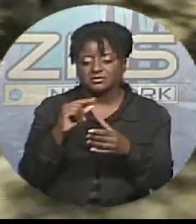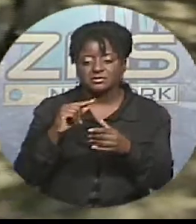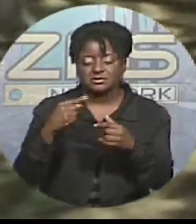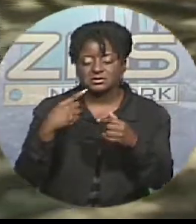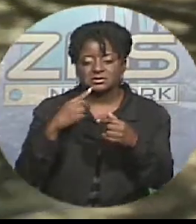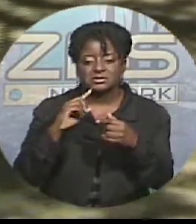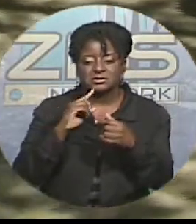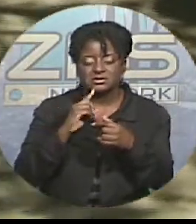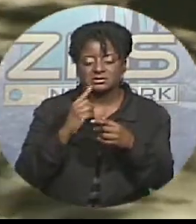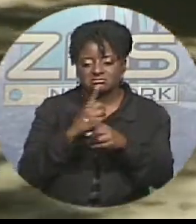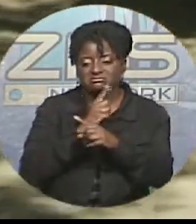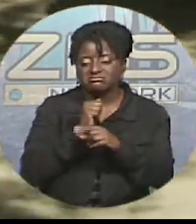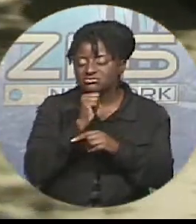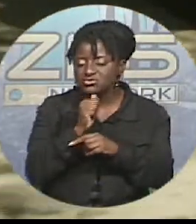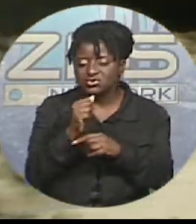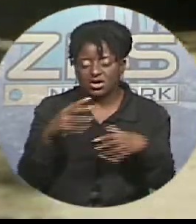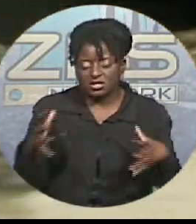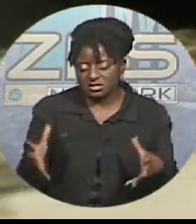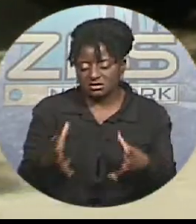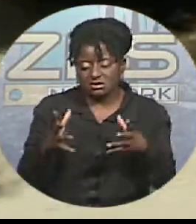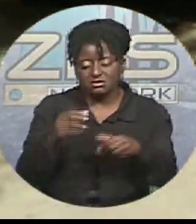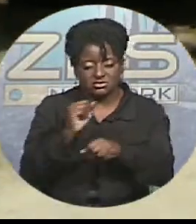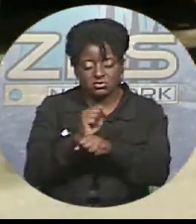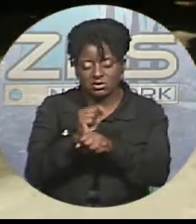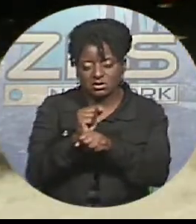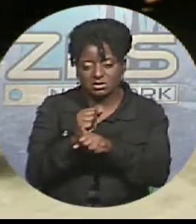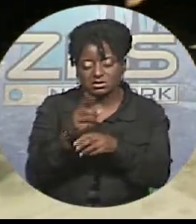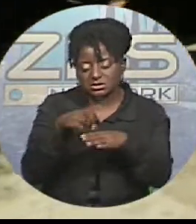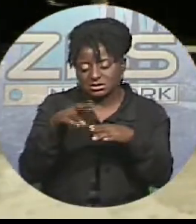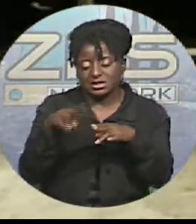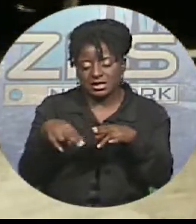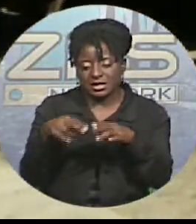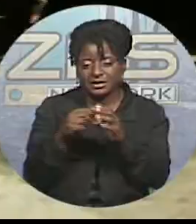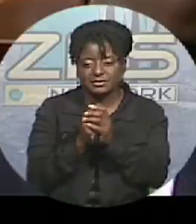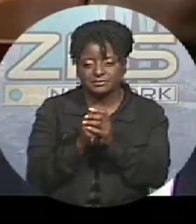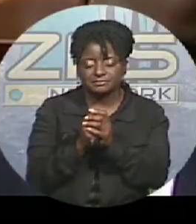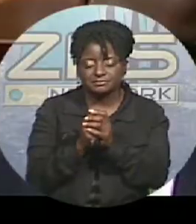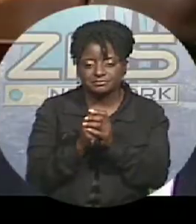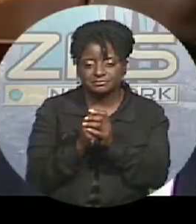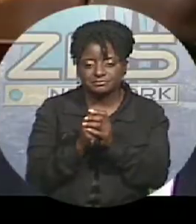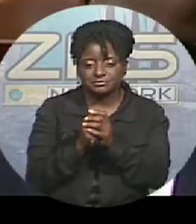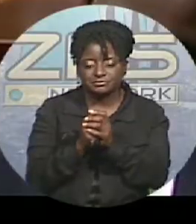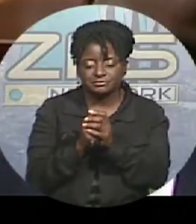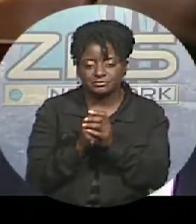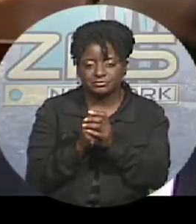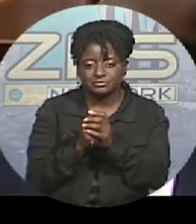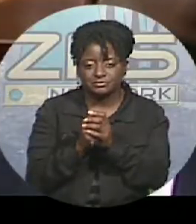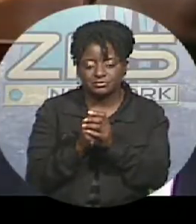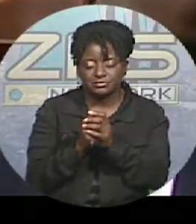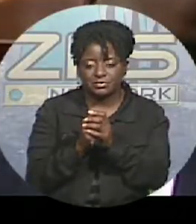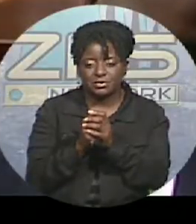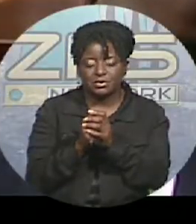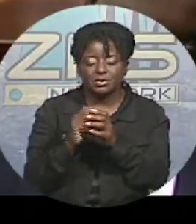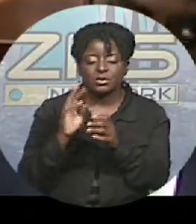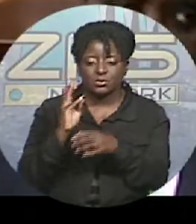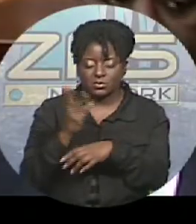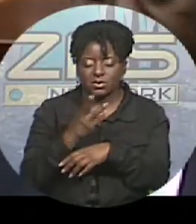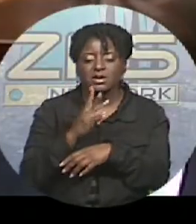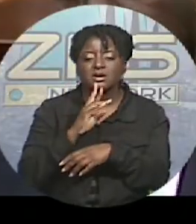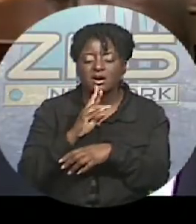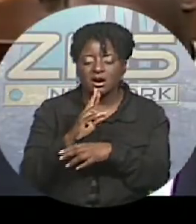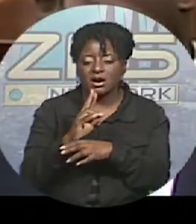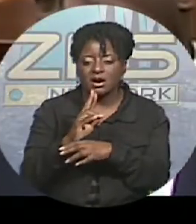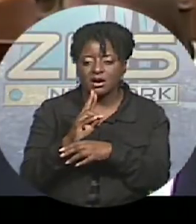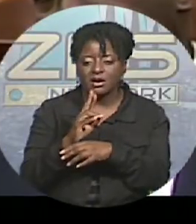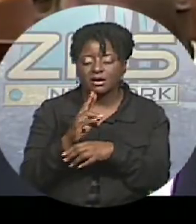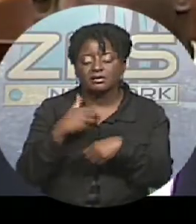encouraged and seeking work, resulting in the increase in unemployment figures. We are turning the corner, and that